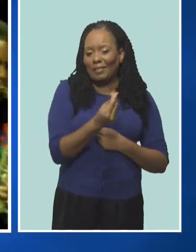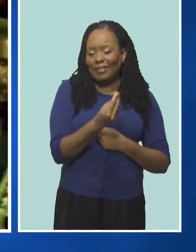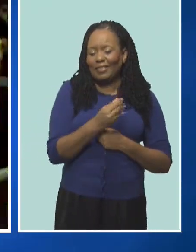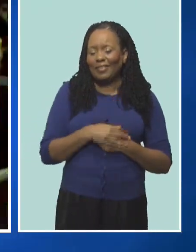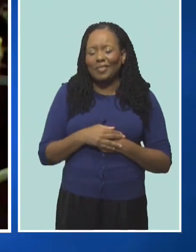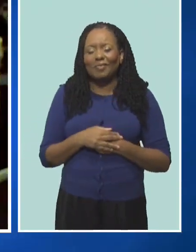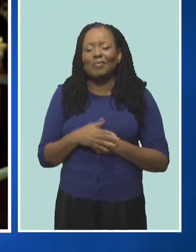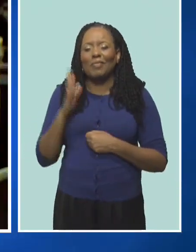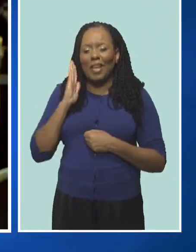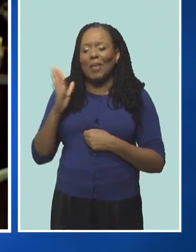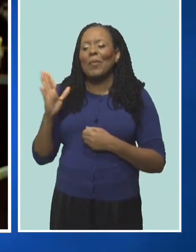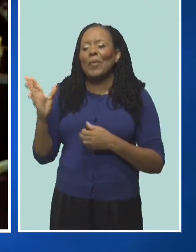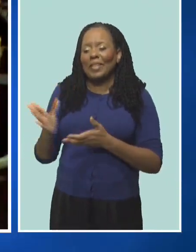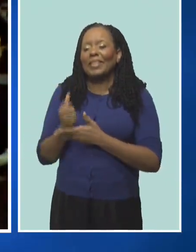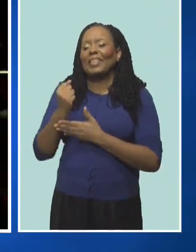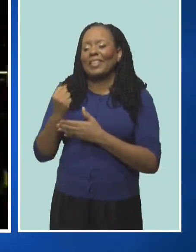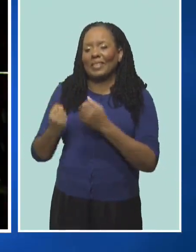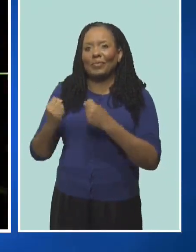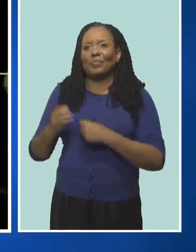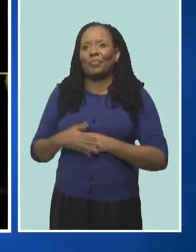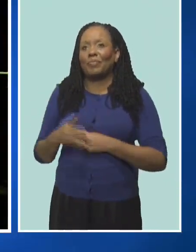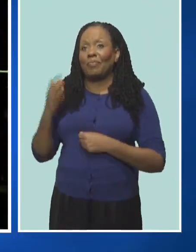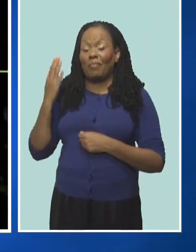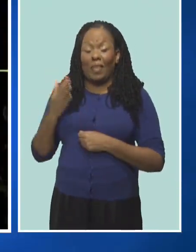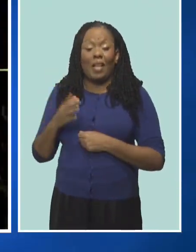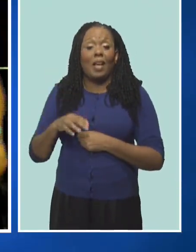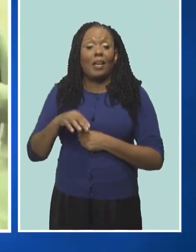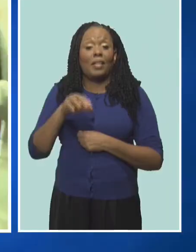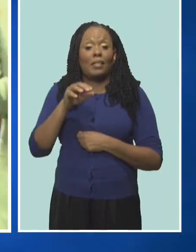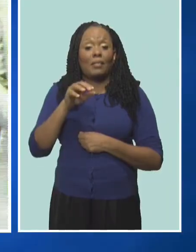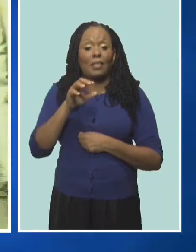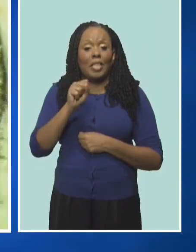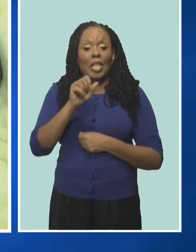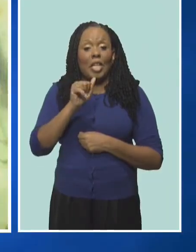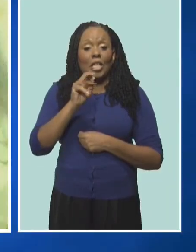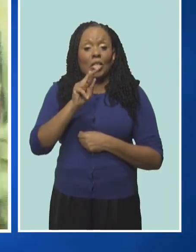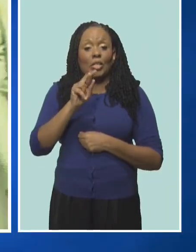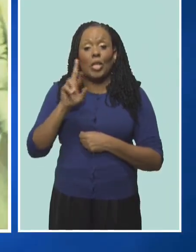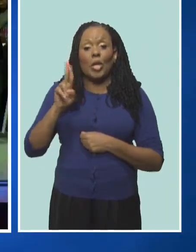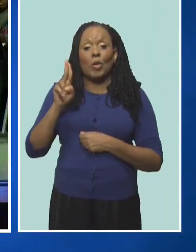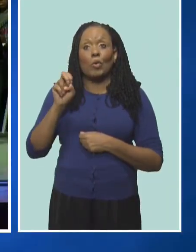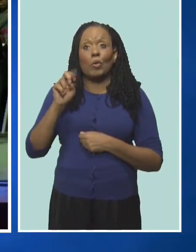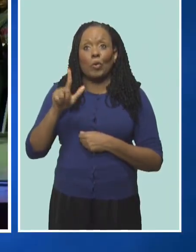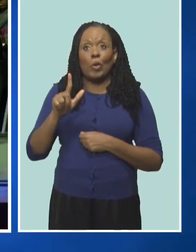second place and $40,000, Crystal third and prize money of $20,000.